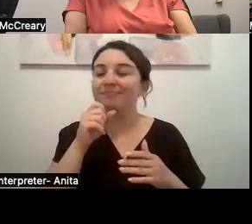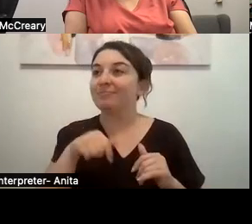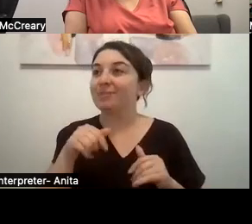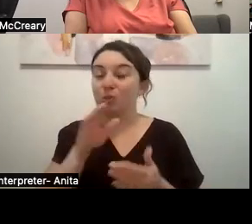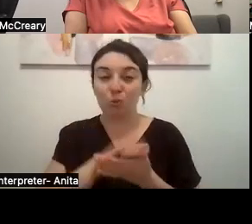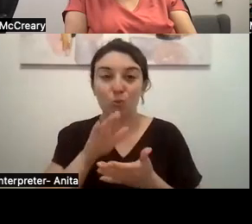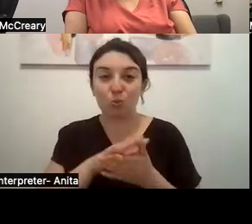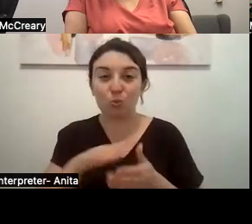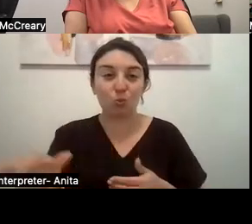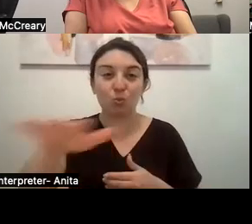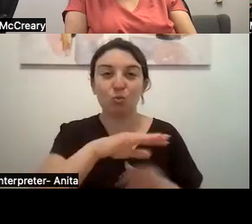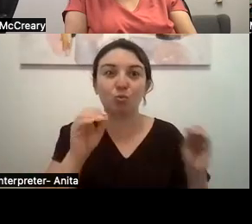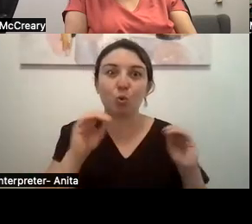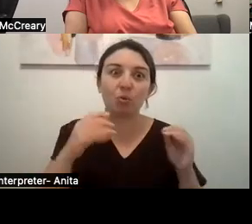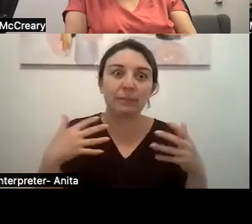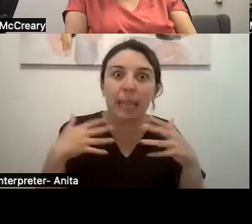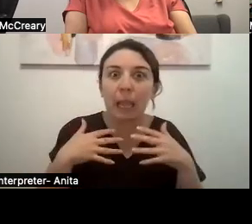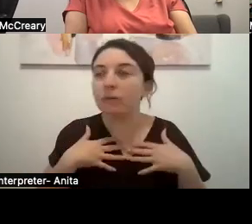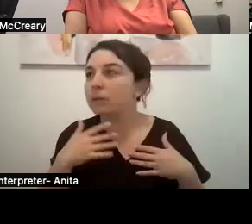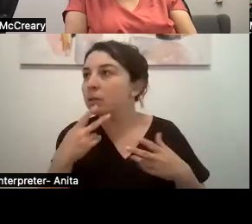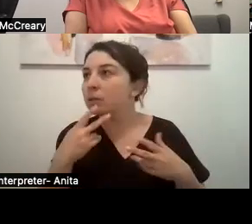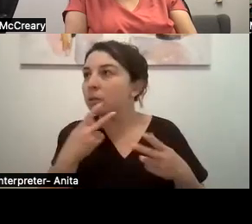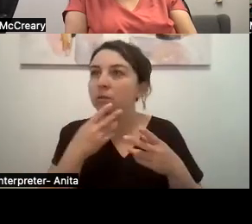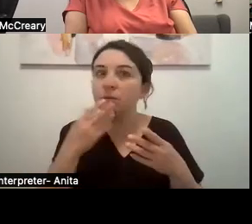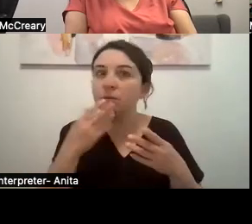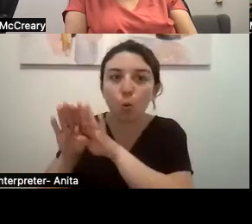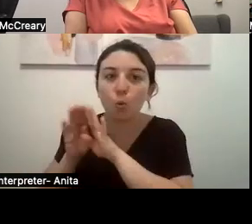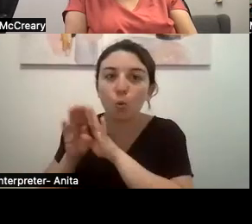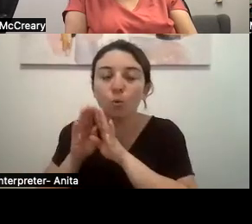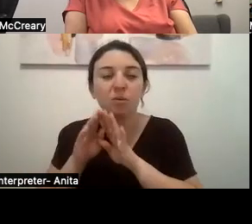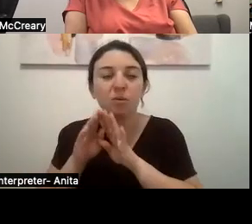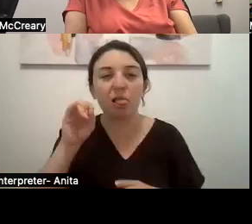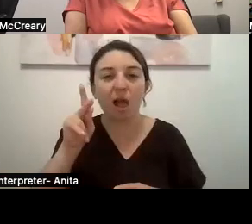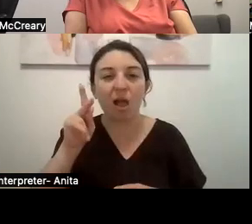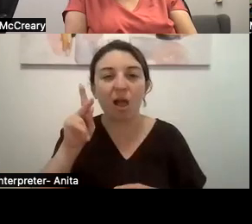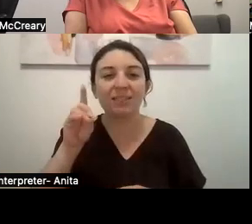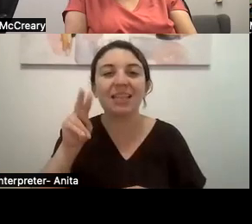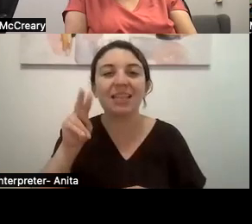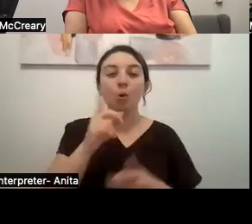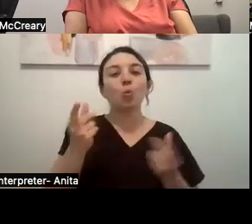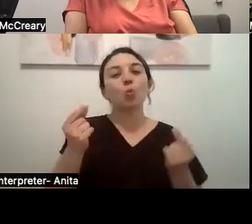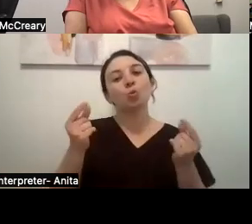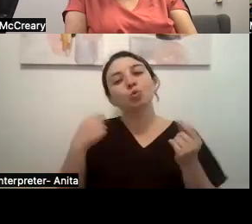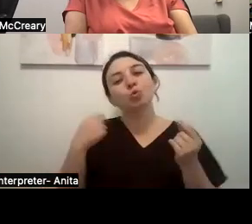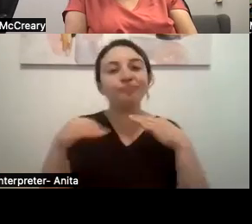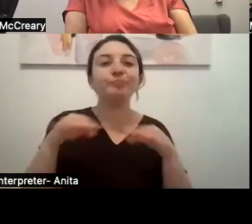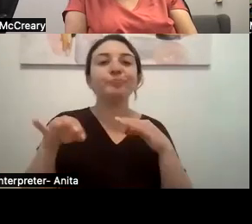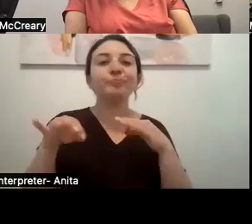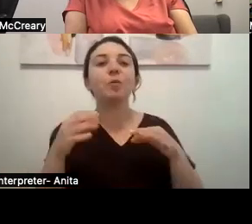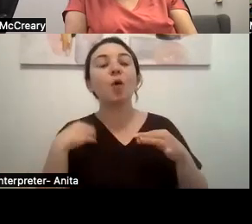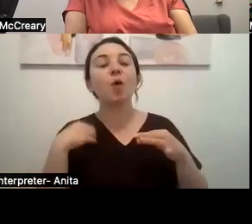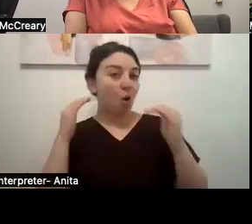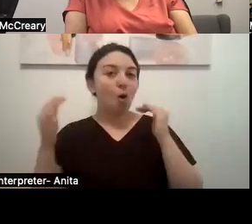don't have the scary lockdown drills. We talk about how as adults, we have to prepare. Kids often